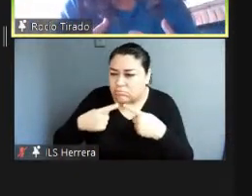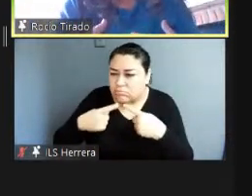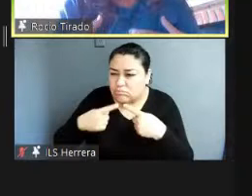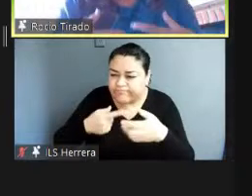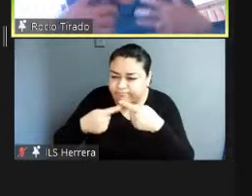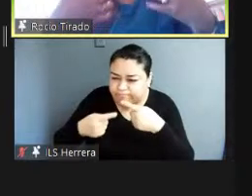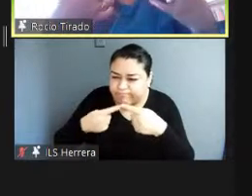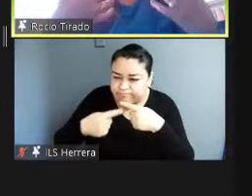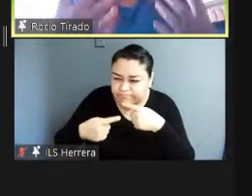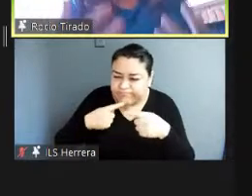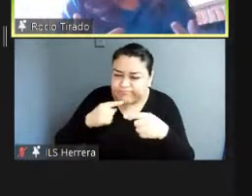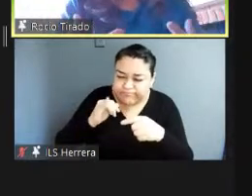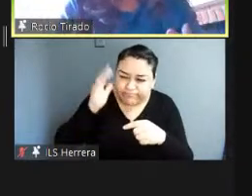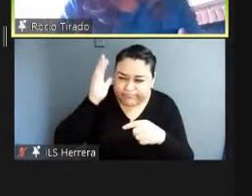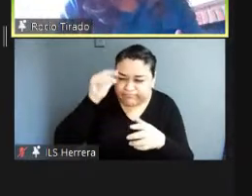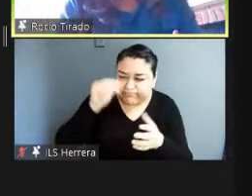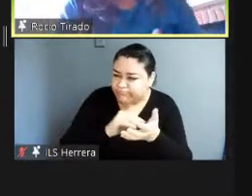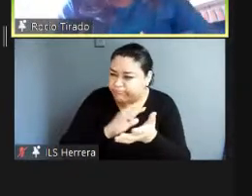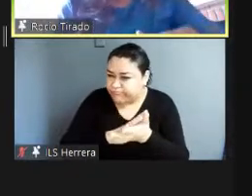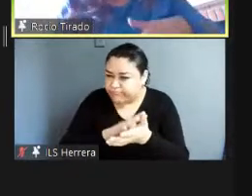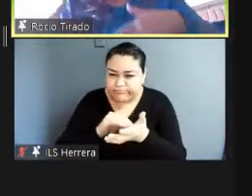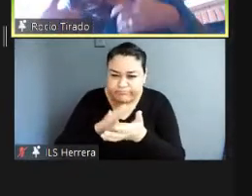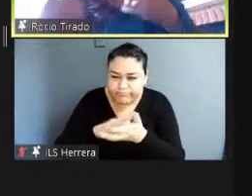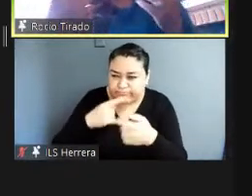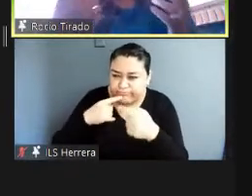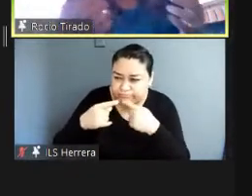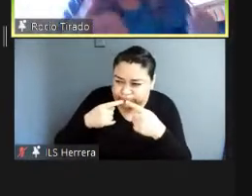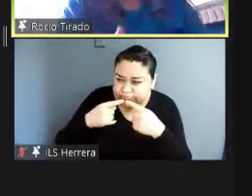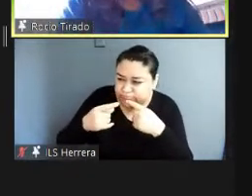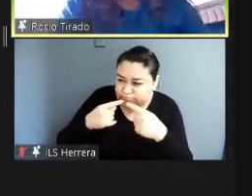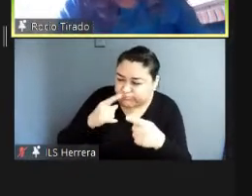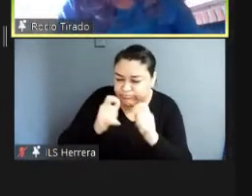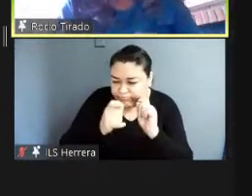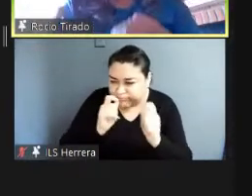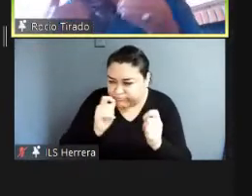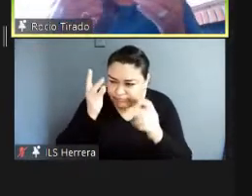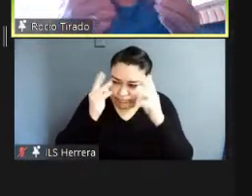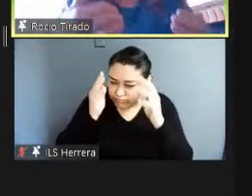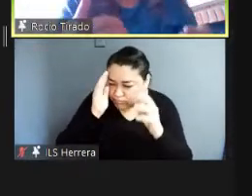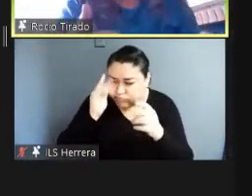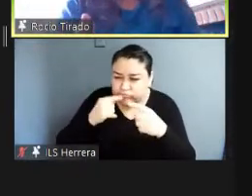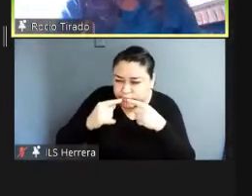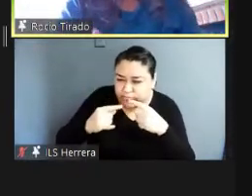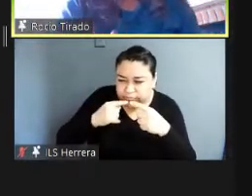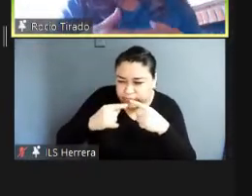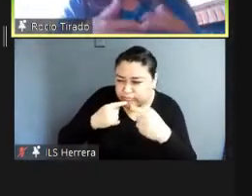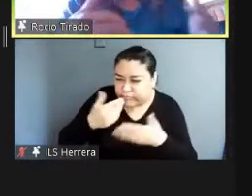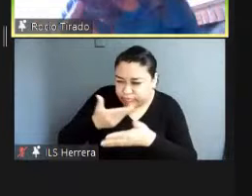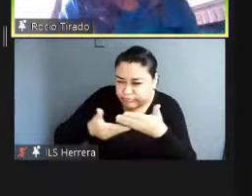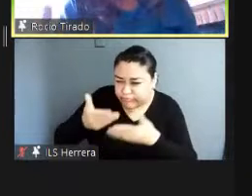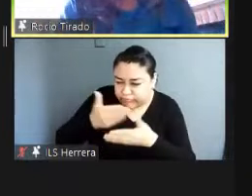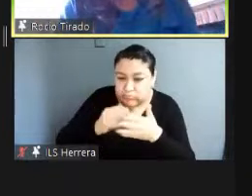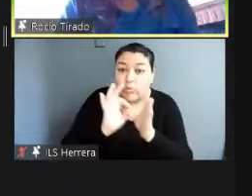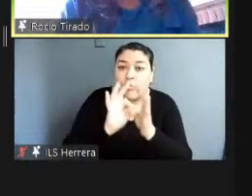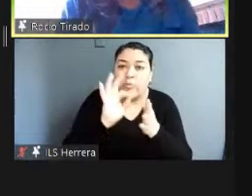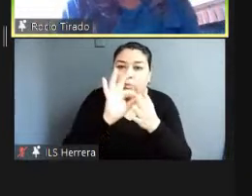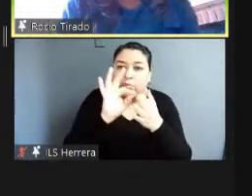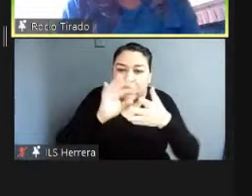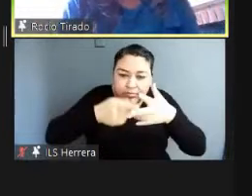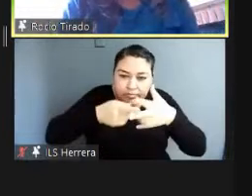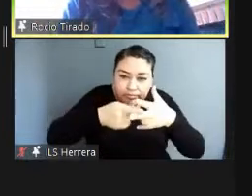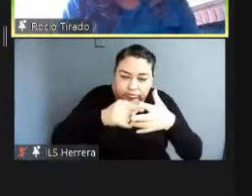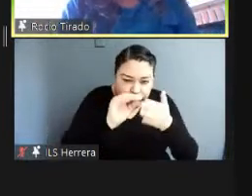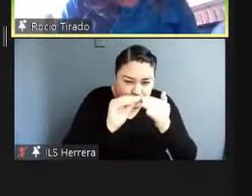during these meetings, we were able to reach agreements. And so we were able to understand the results of their learning and the